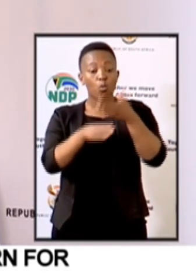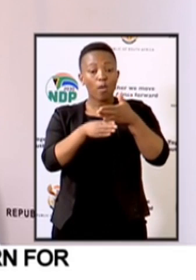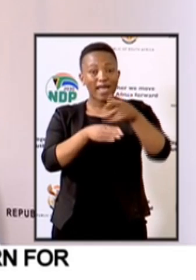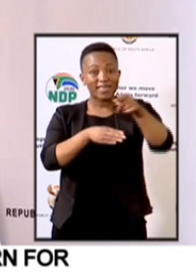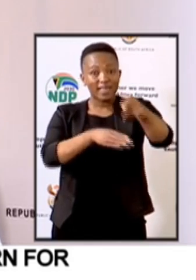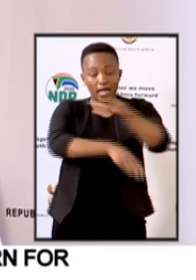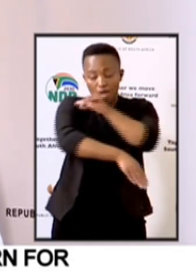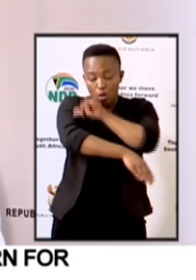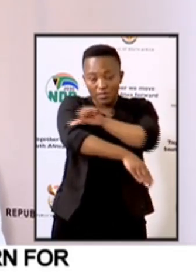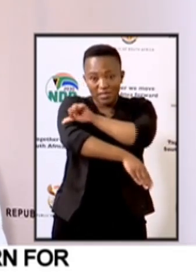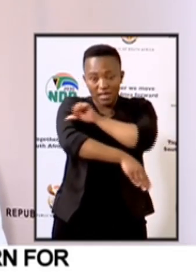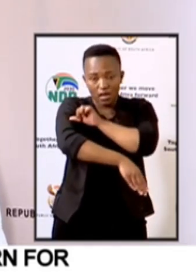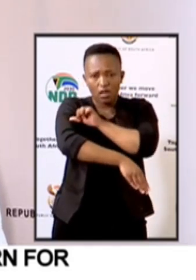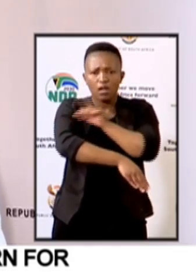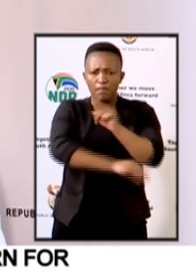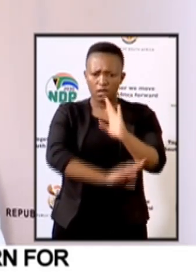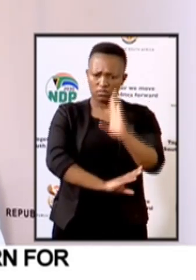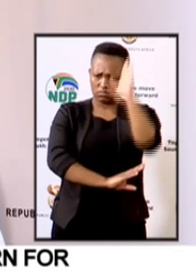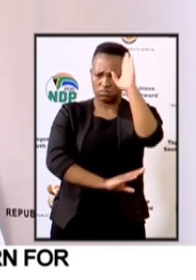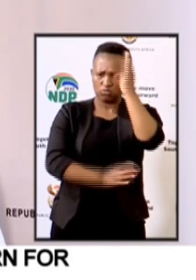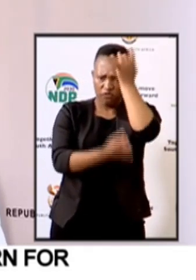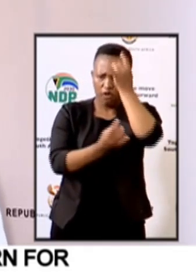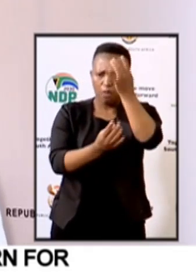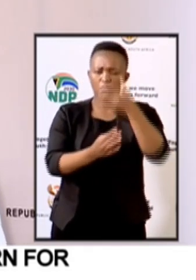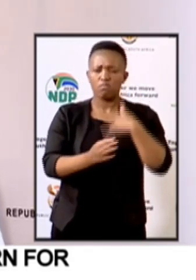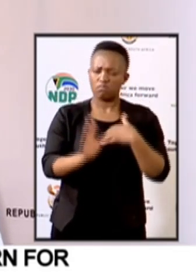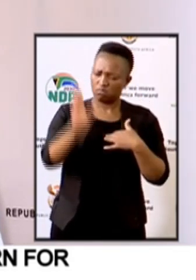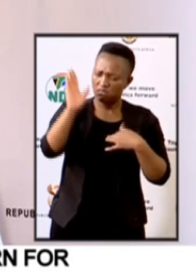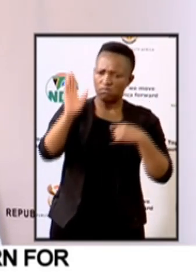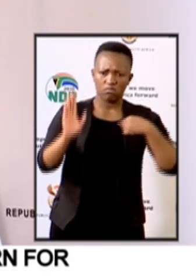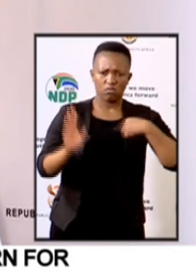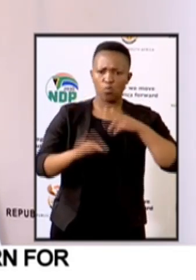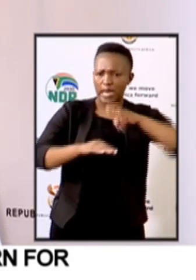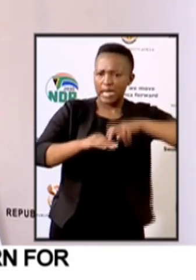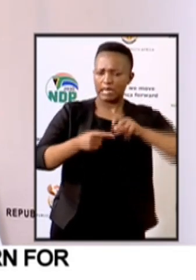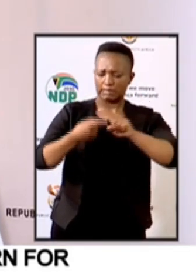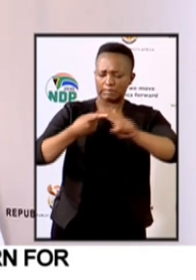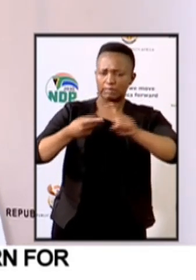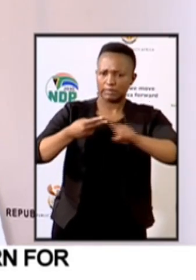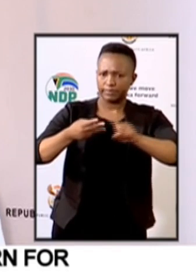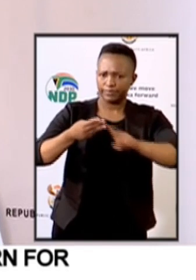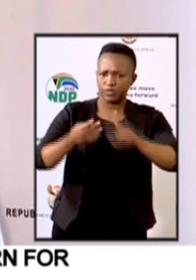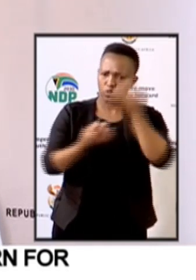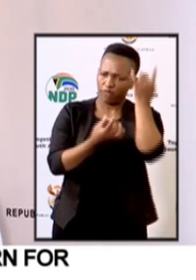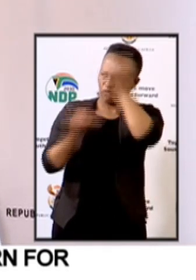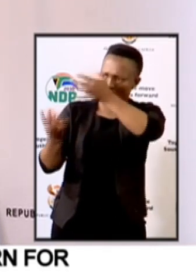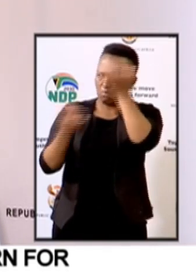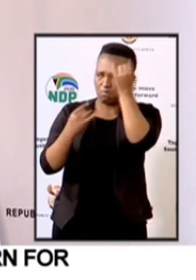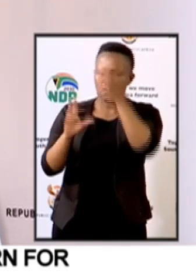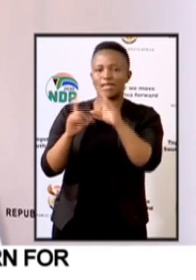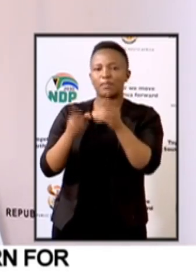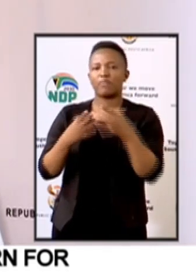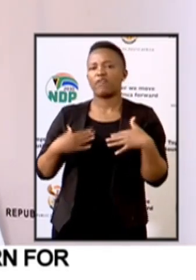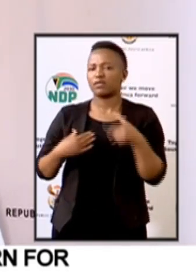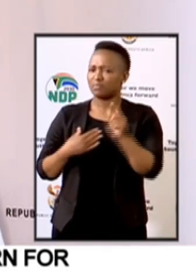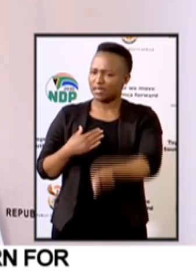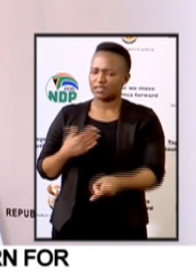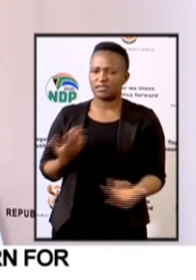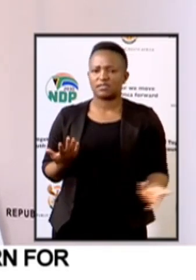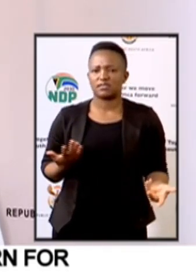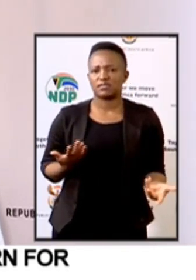work there, need to raise their hands all the time to alert the Department of Health so that they are able to